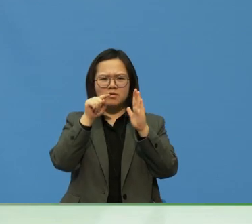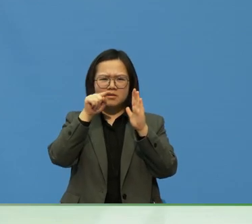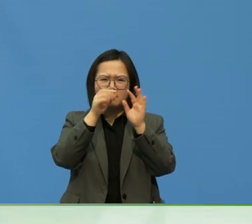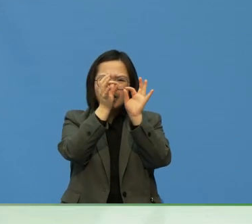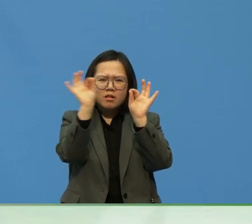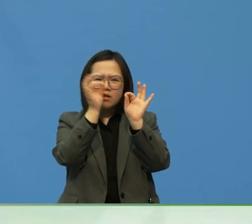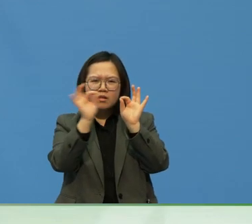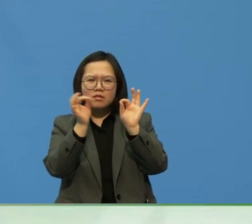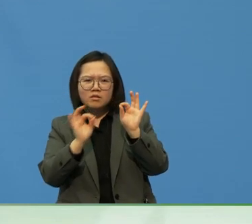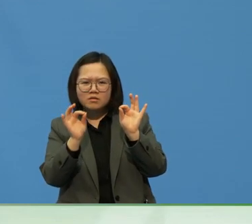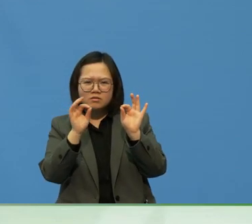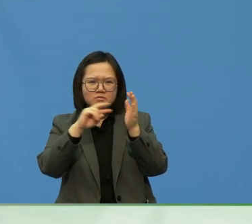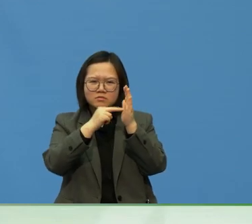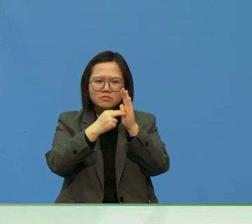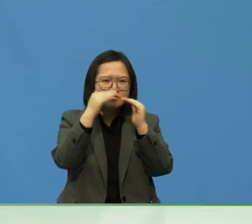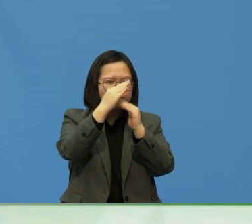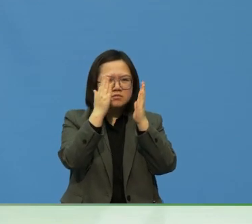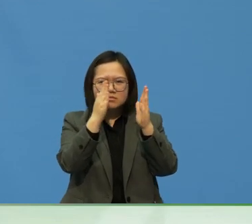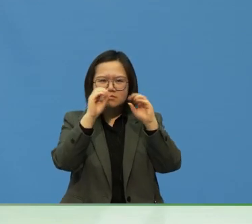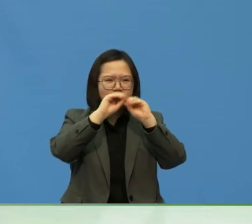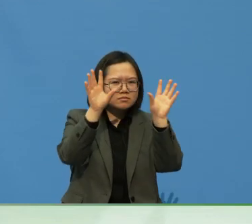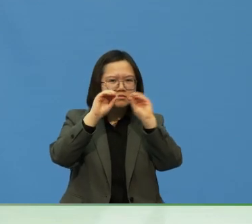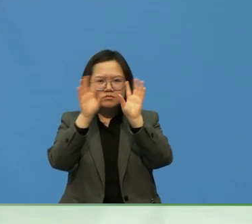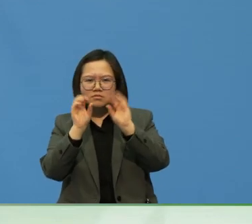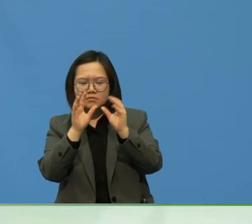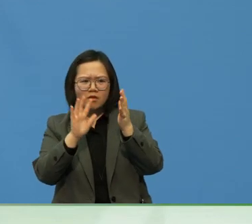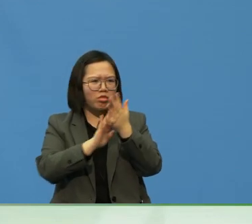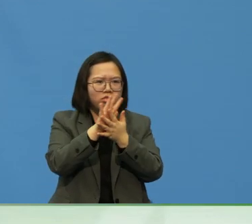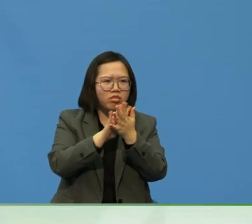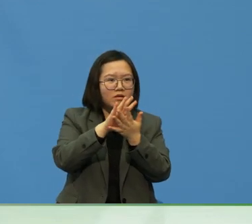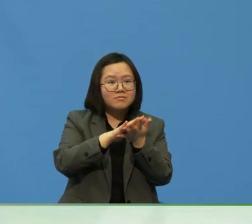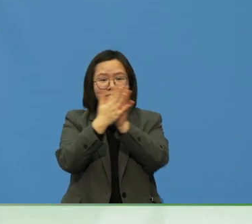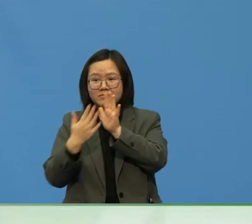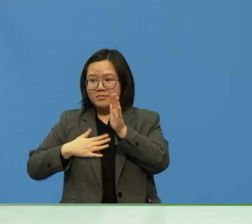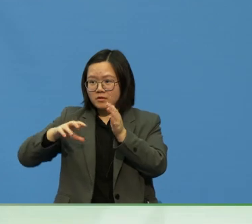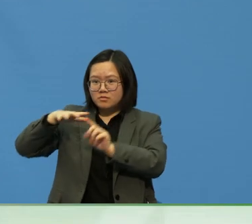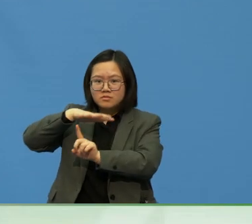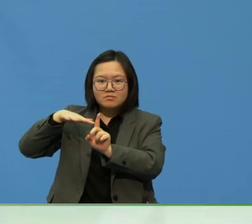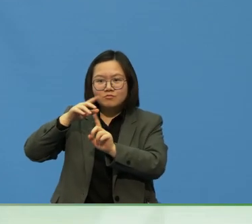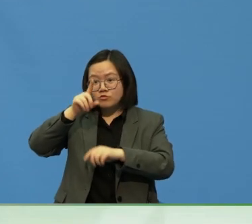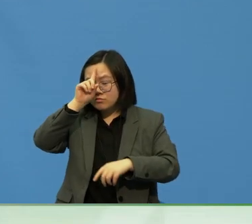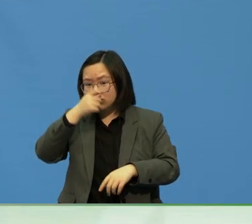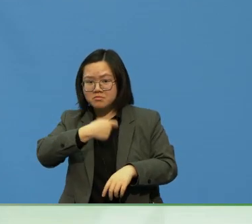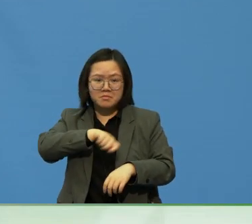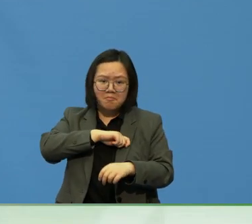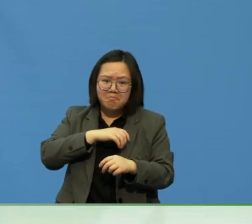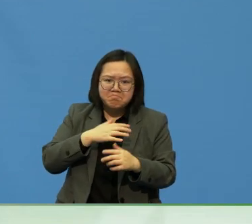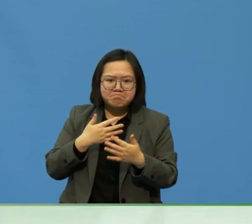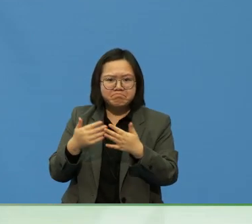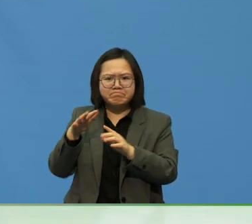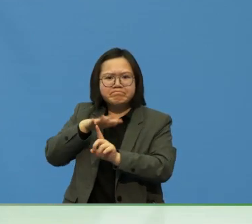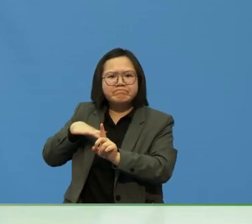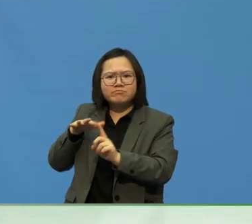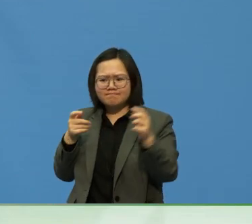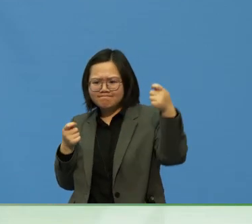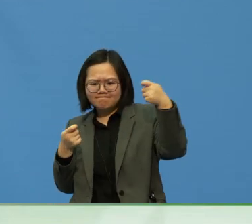how to make it work in real terms in Spain compared to Germany, compared to wherever. We continue to overlook the negative impact of employment